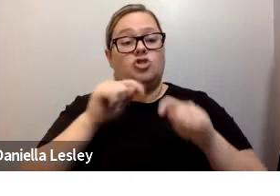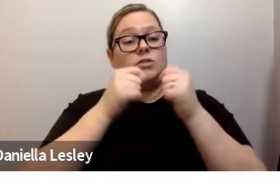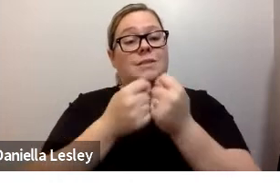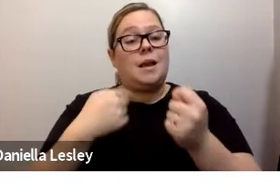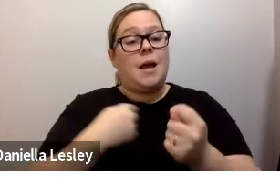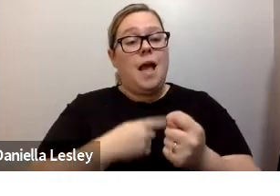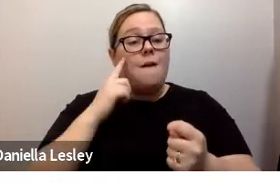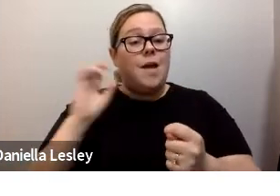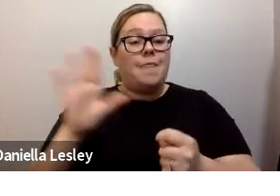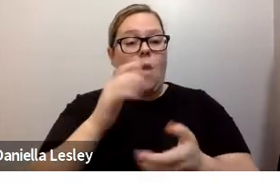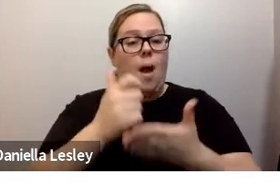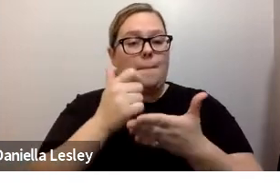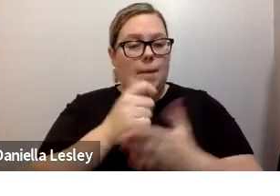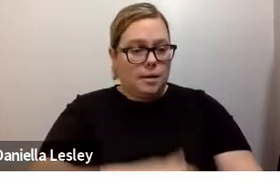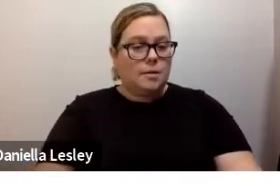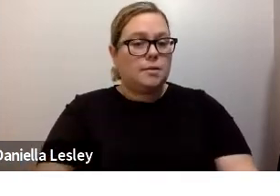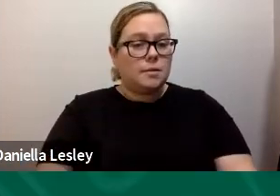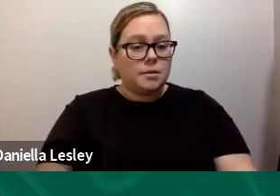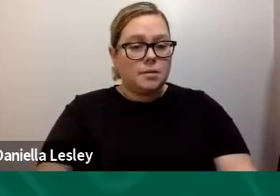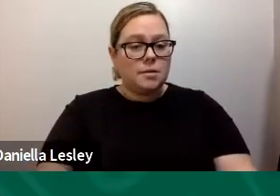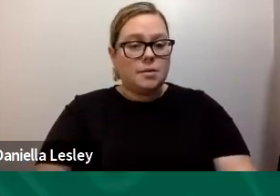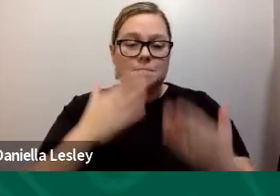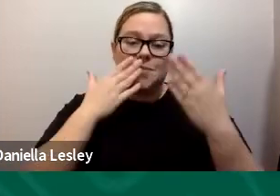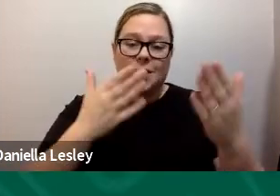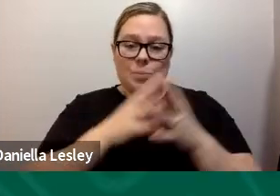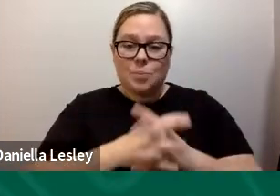their contributions. Thank you.